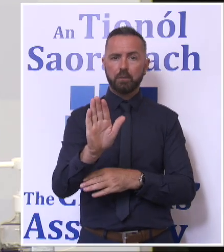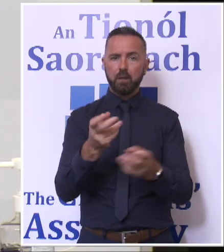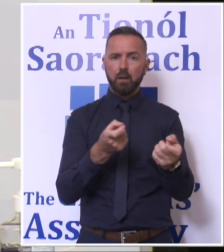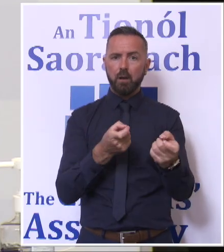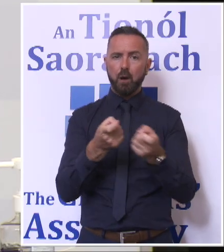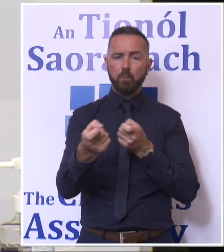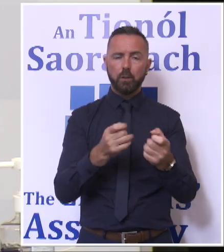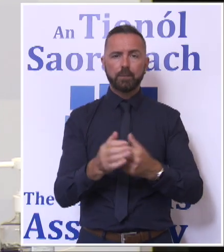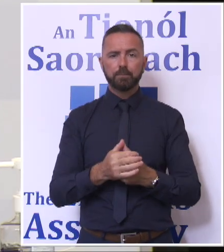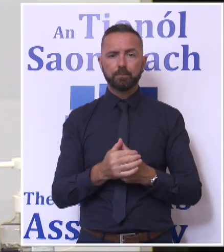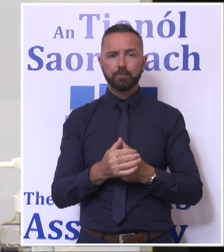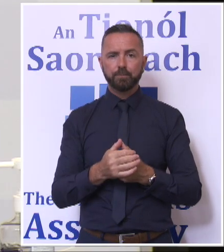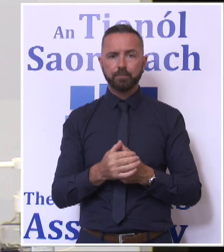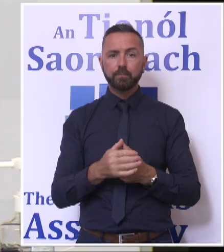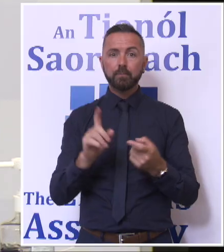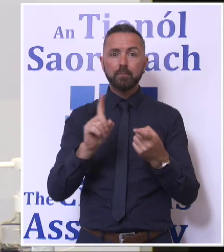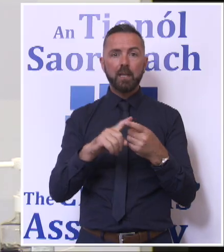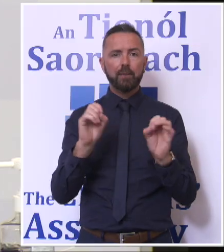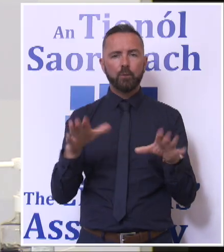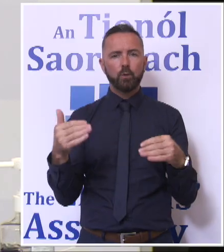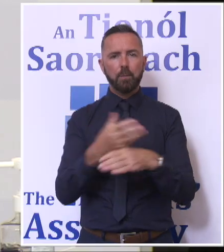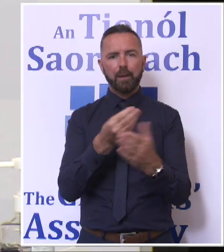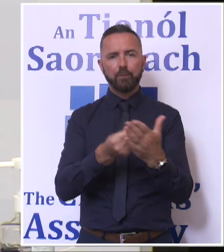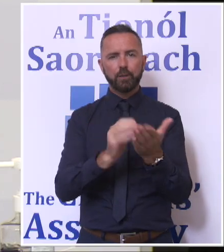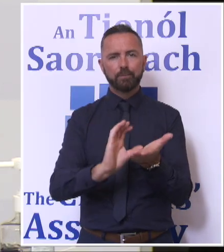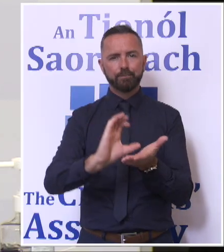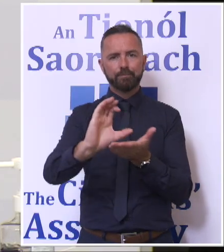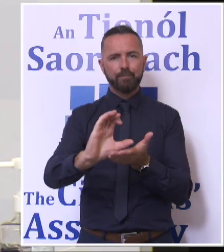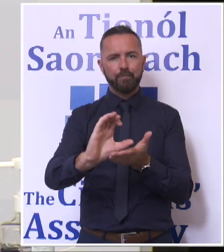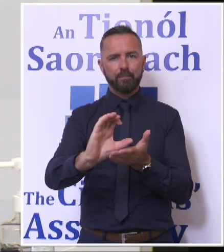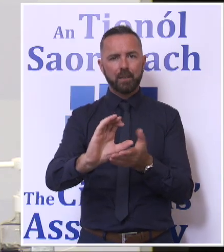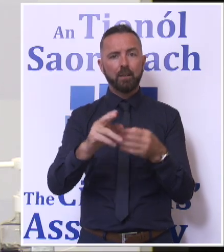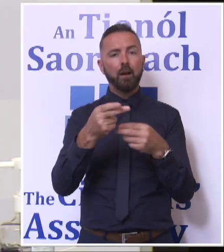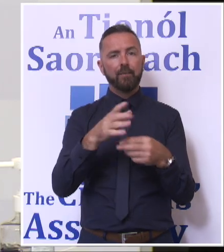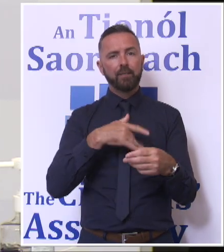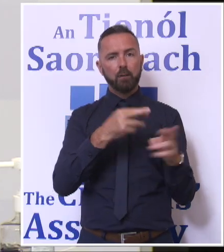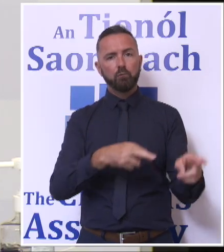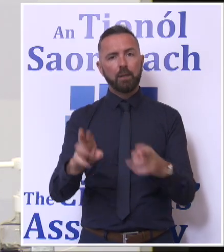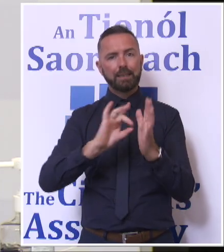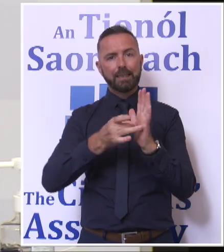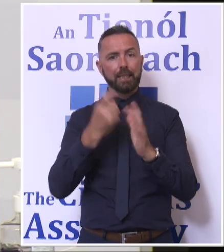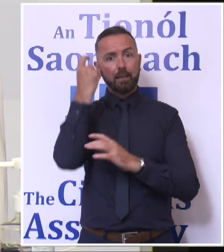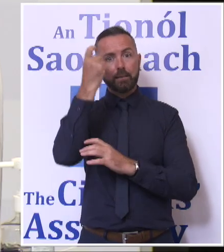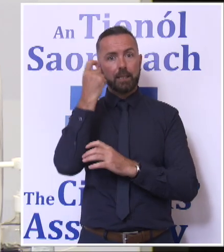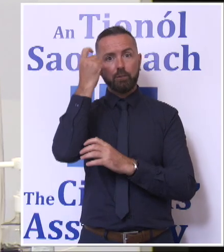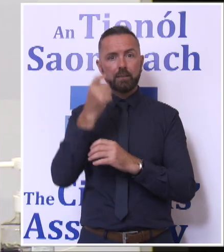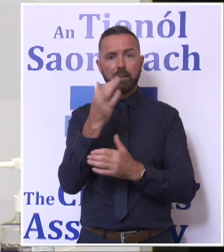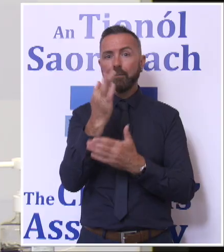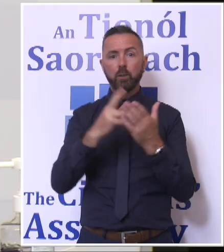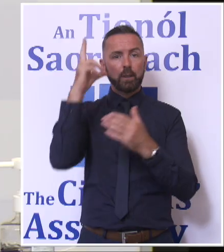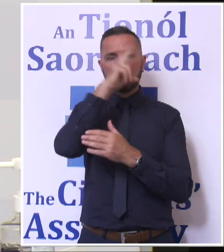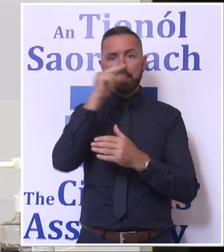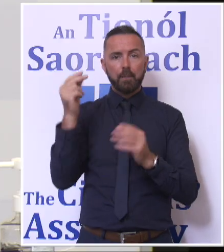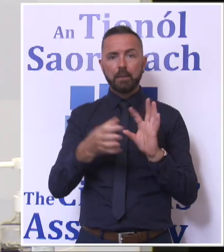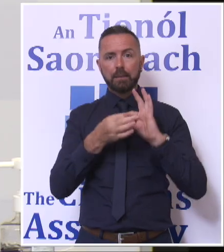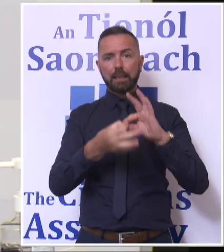operate. And of course, by funding, which raises key considerations in my view. And I'm going to highlight a few examples pertaining